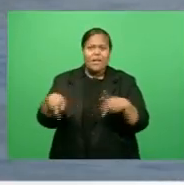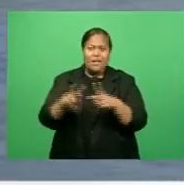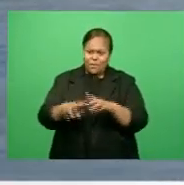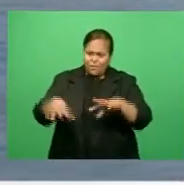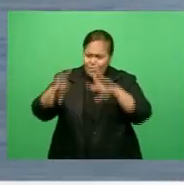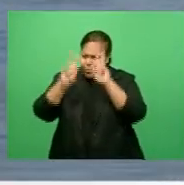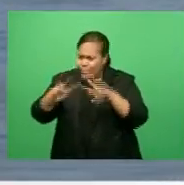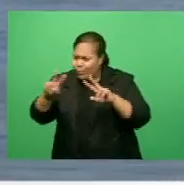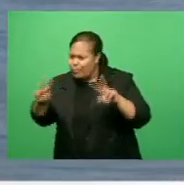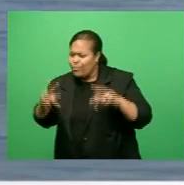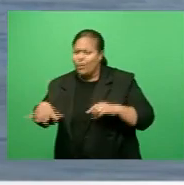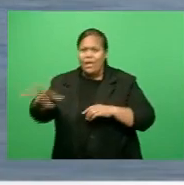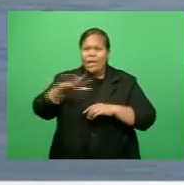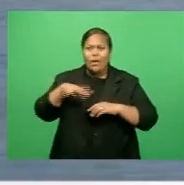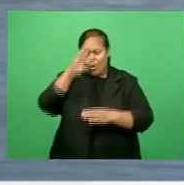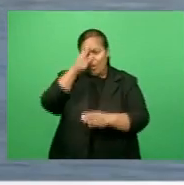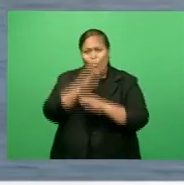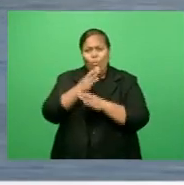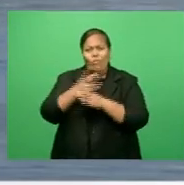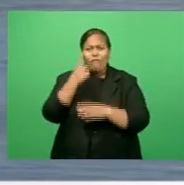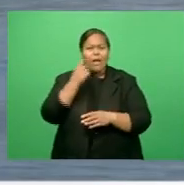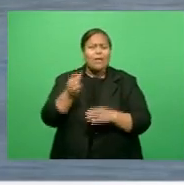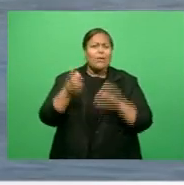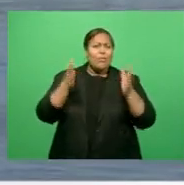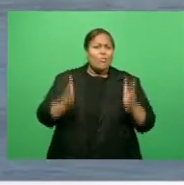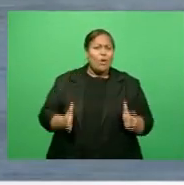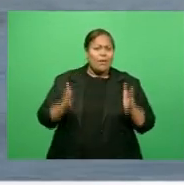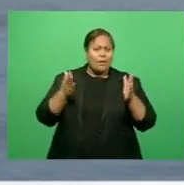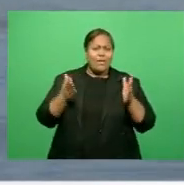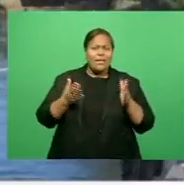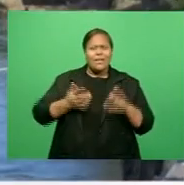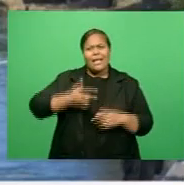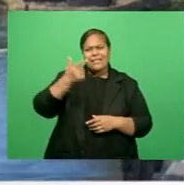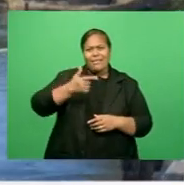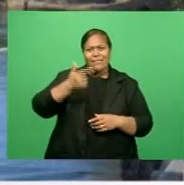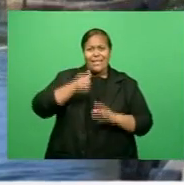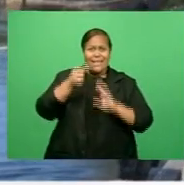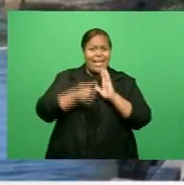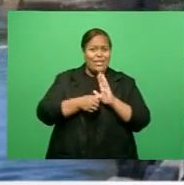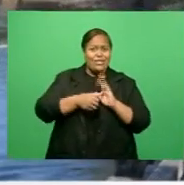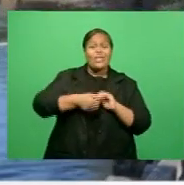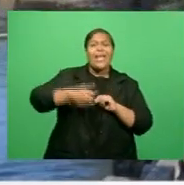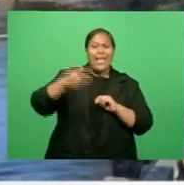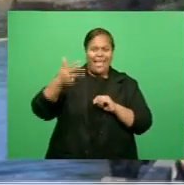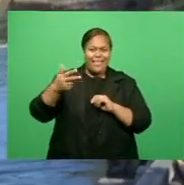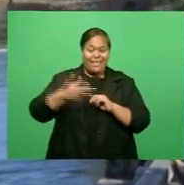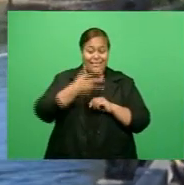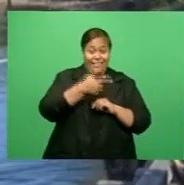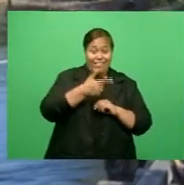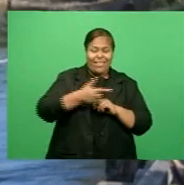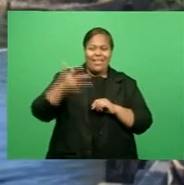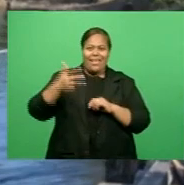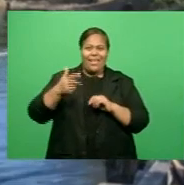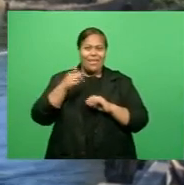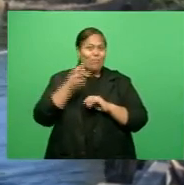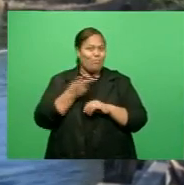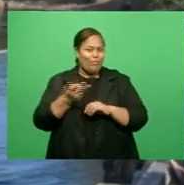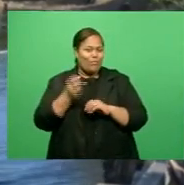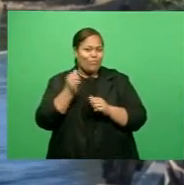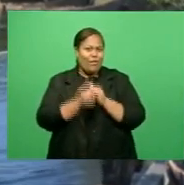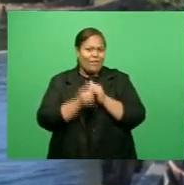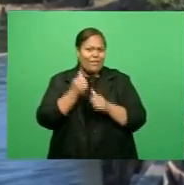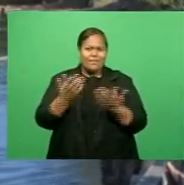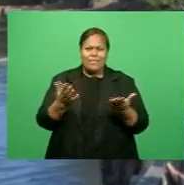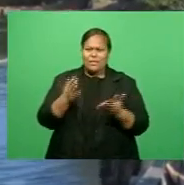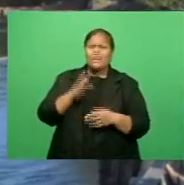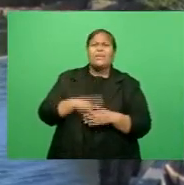the bodies of the 17-year-old and 18-year-olds. Another eyewitness who lives in the area says she saw them